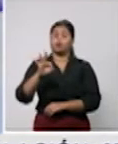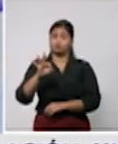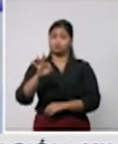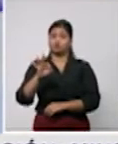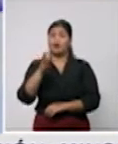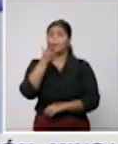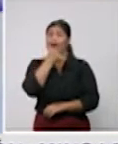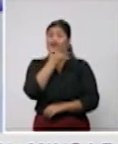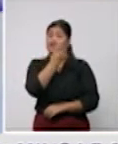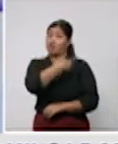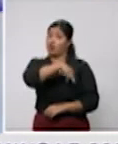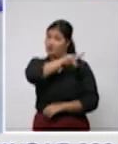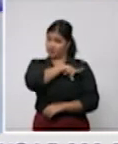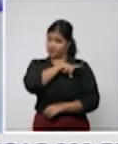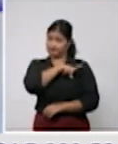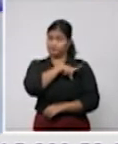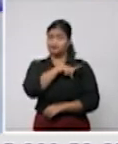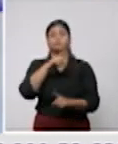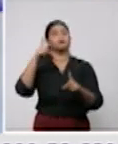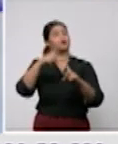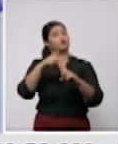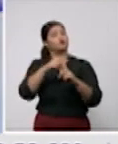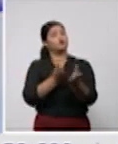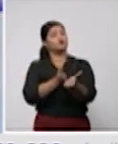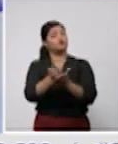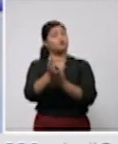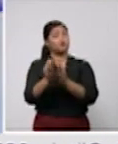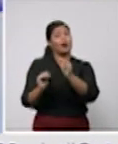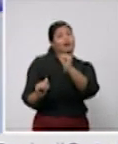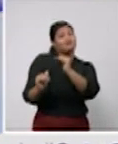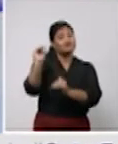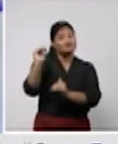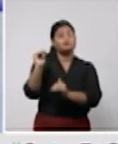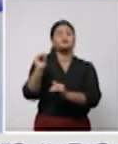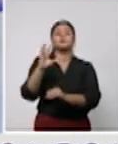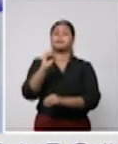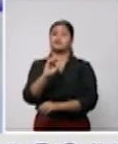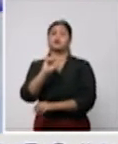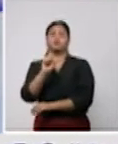yesterday's, at 1.80,